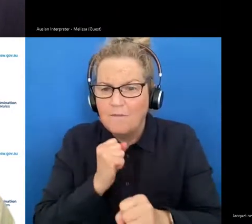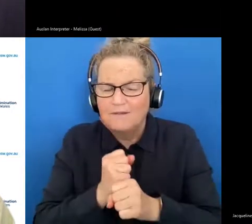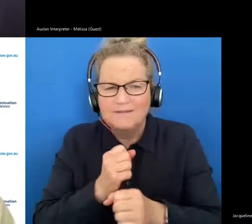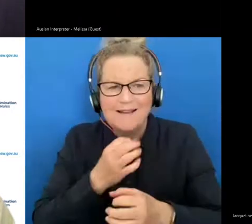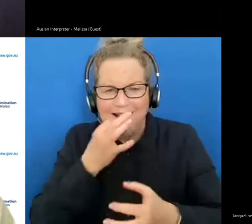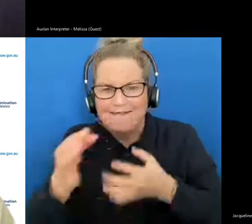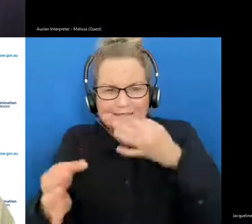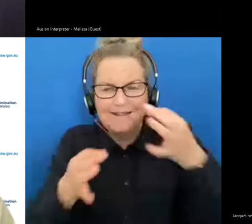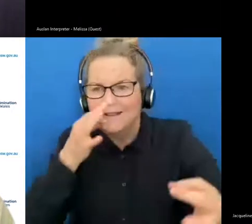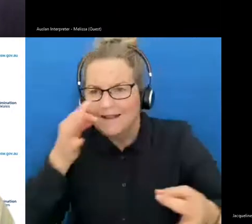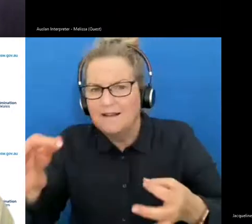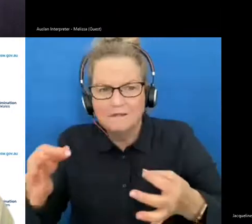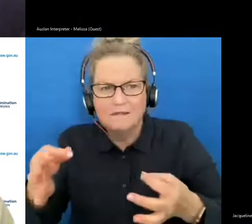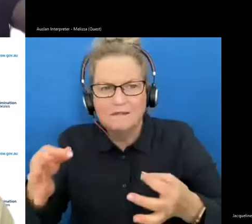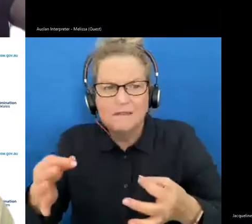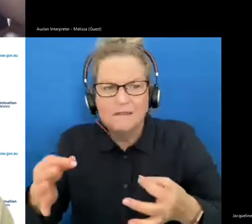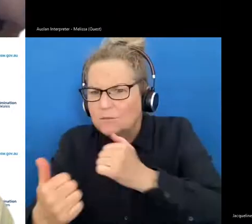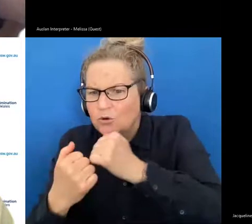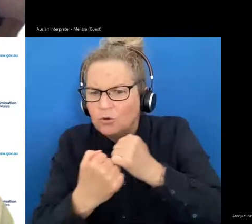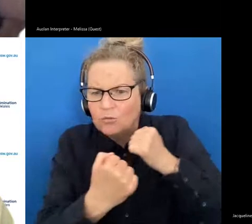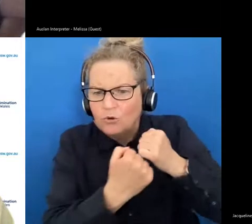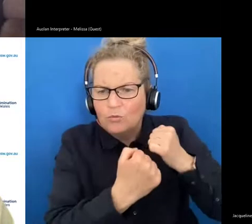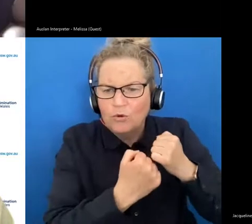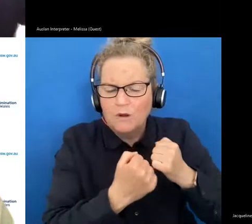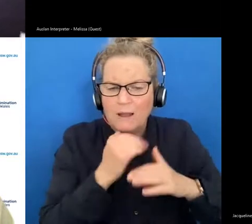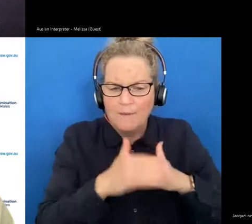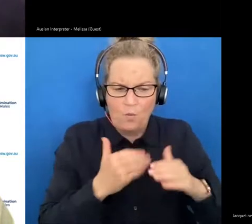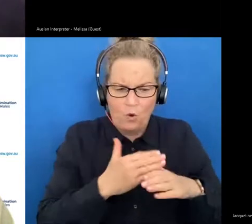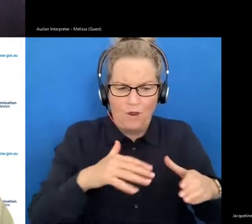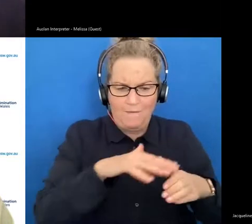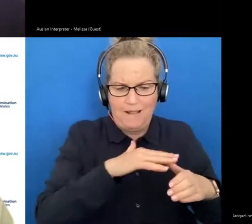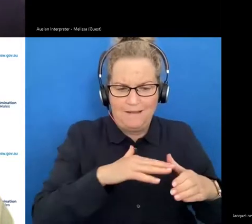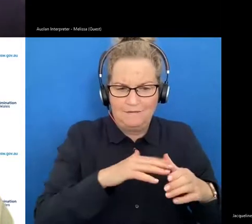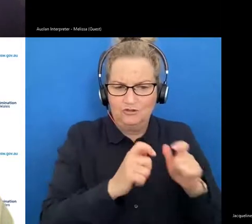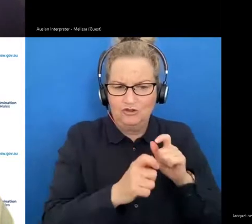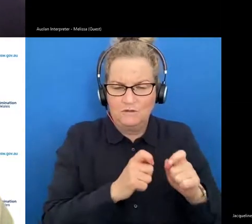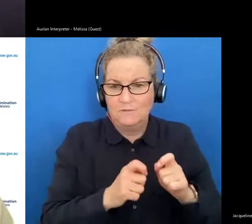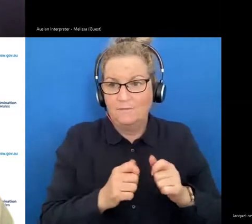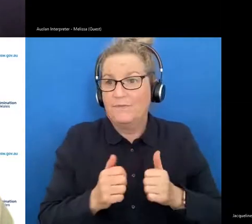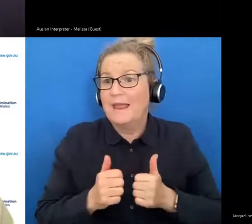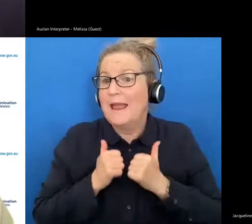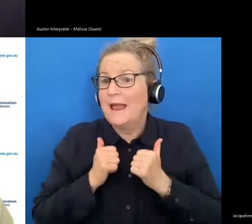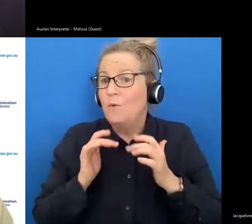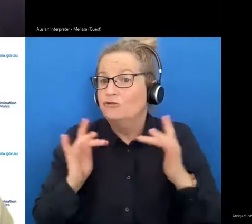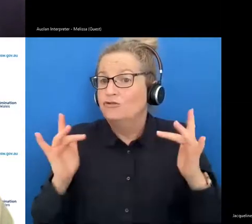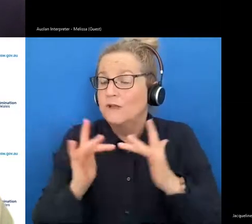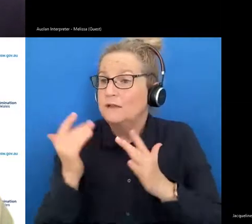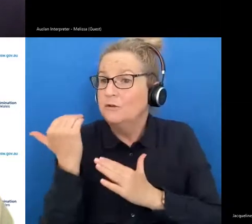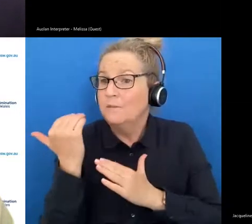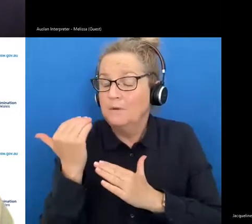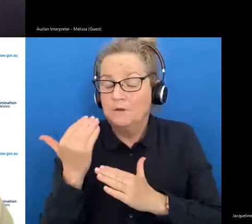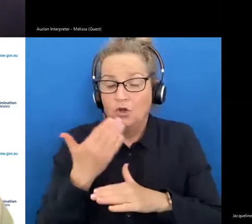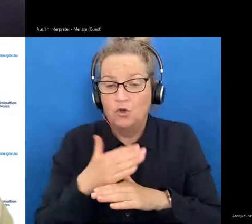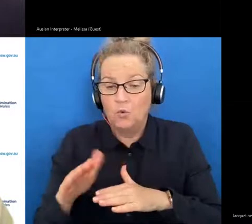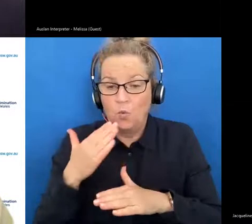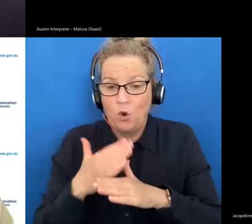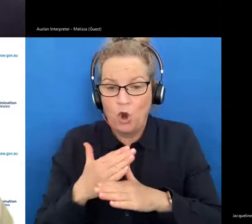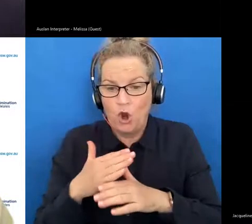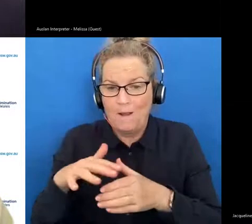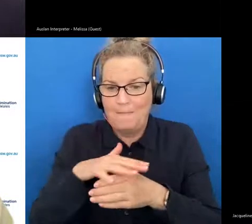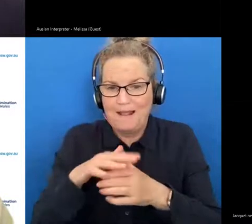support about workplace adjustments. Recently on the DCJ intranet, a new workplace adjustment section has